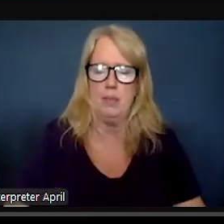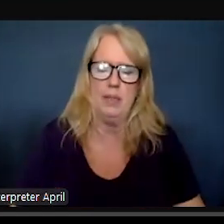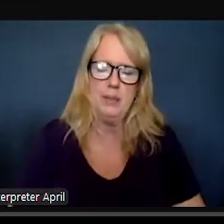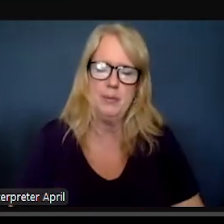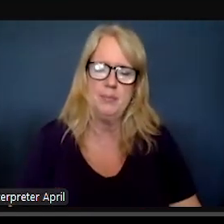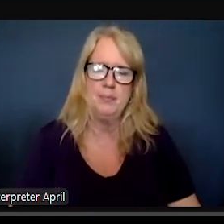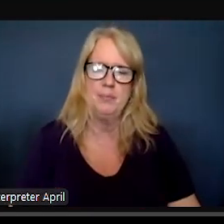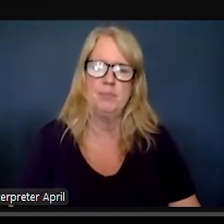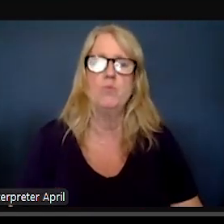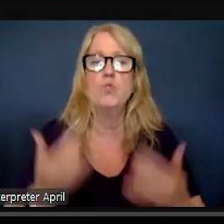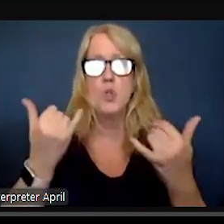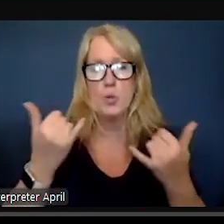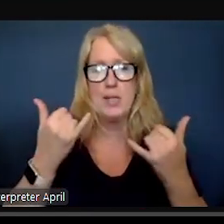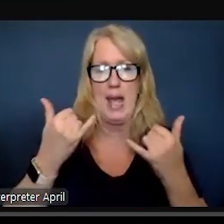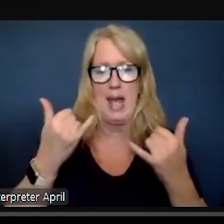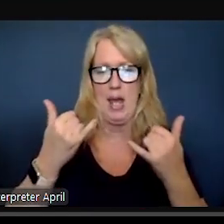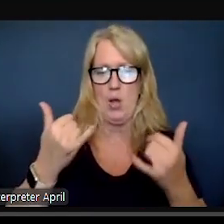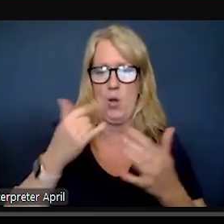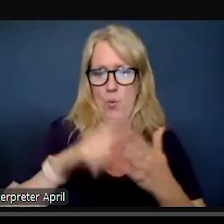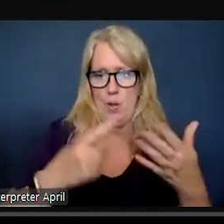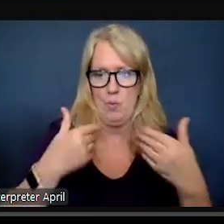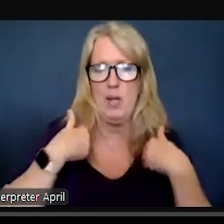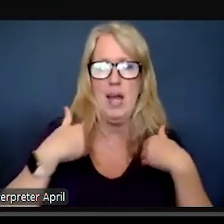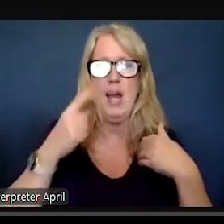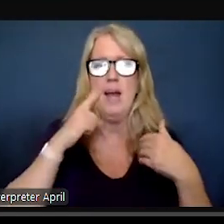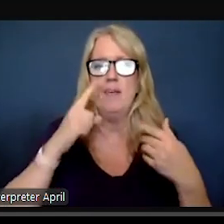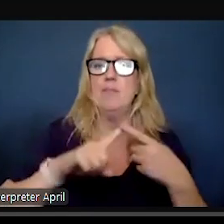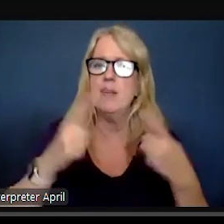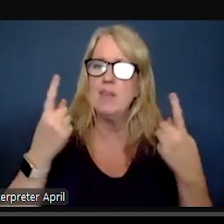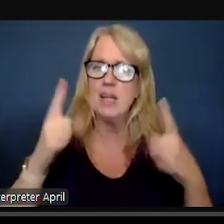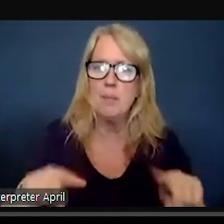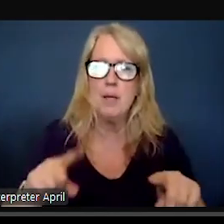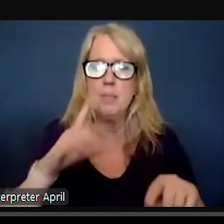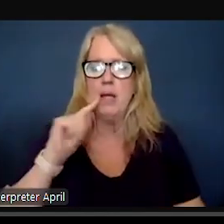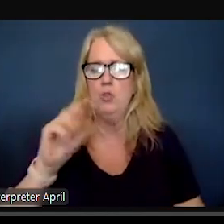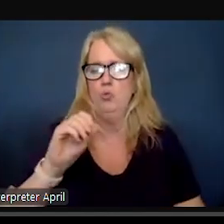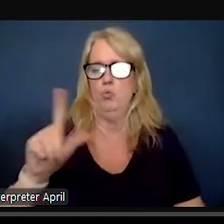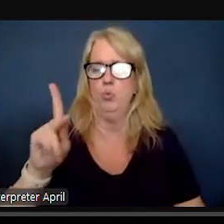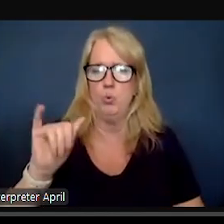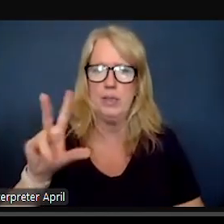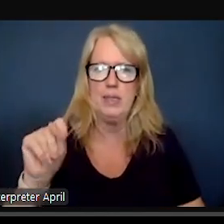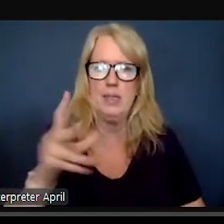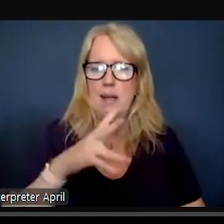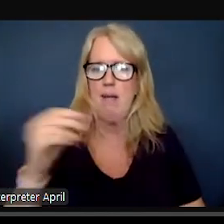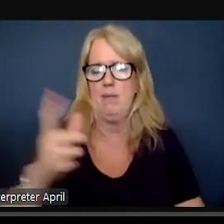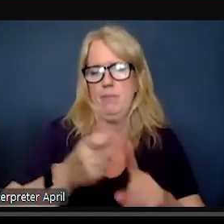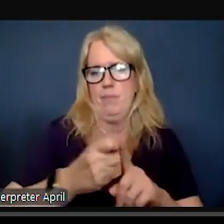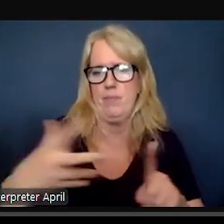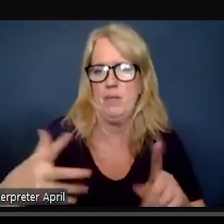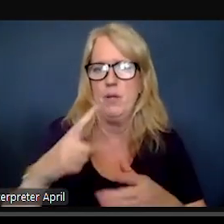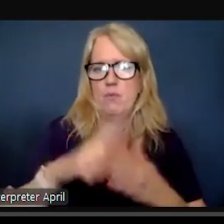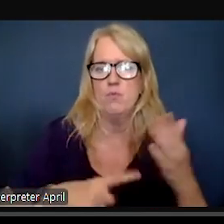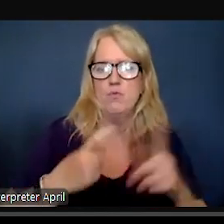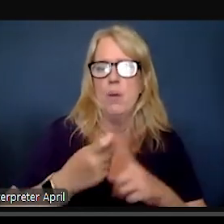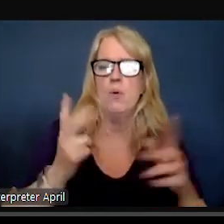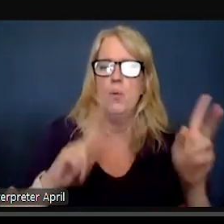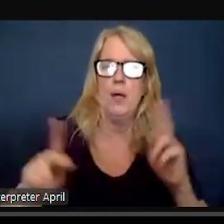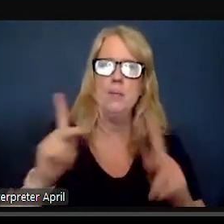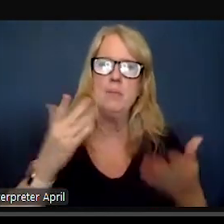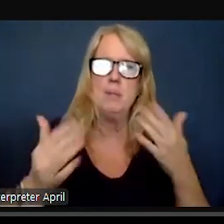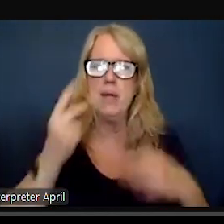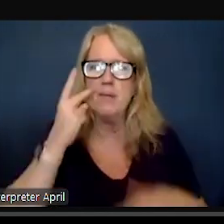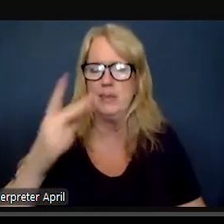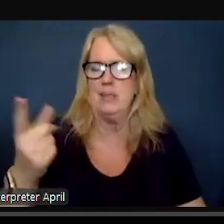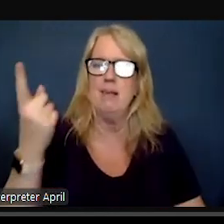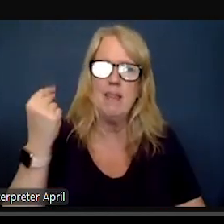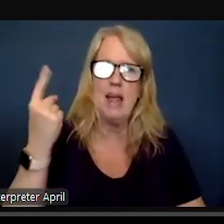So what we have now this year is an event site and a toolkit, which is expanded from what people may have seen last